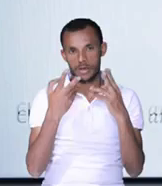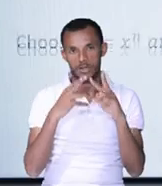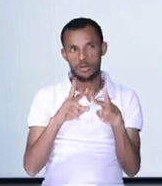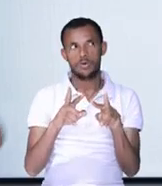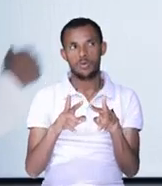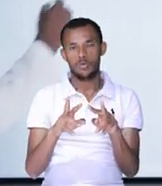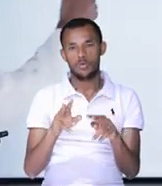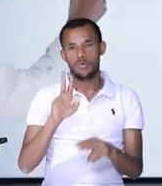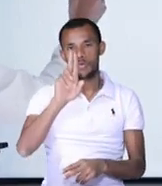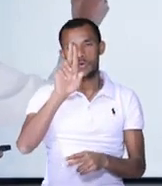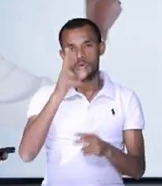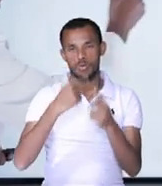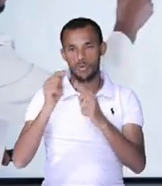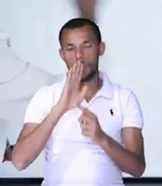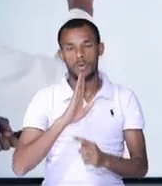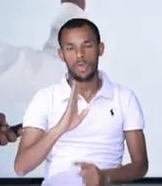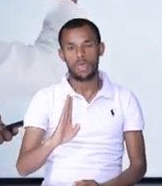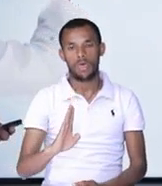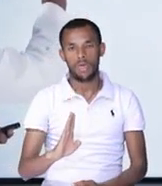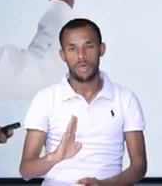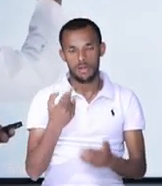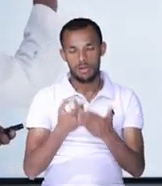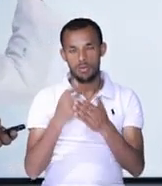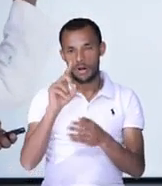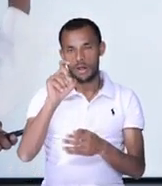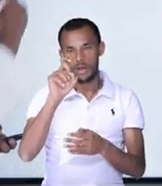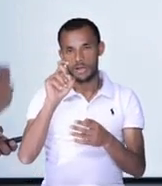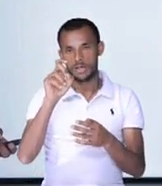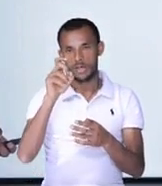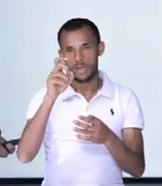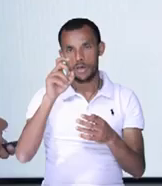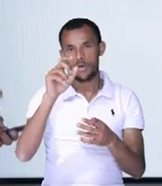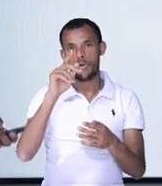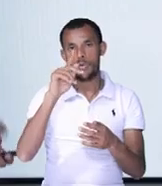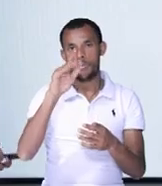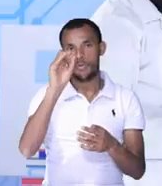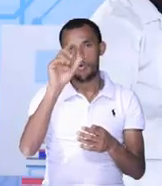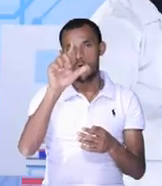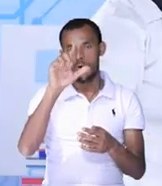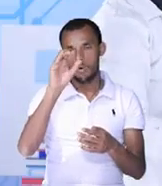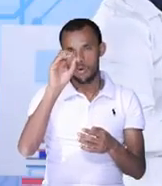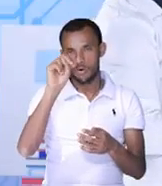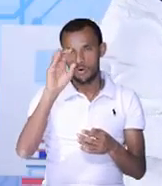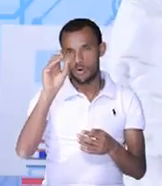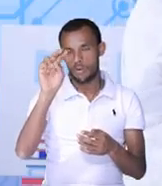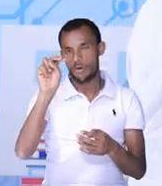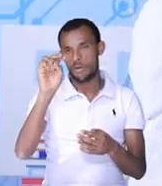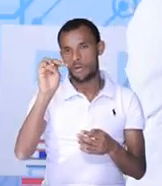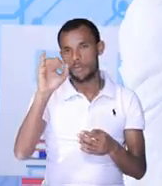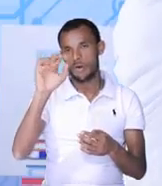assume u to be this one x, the polynomial part will be u